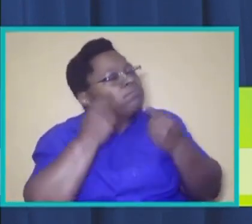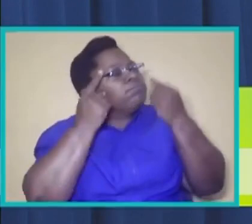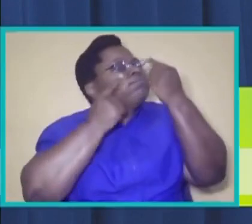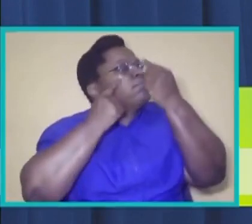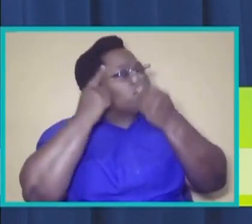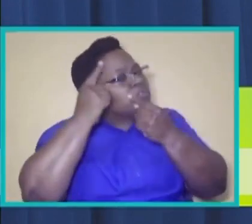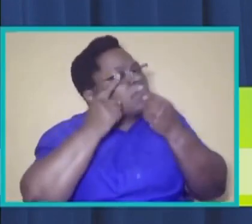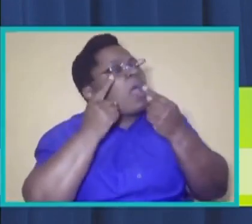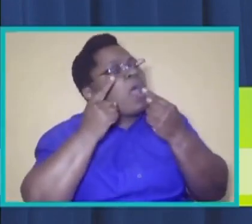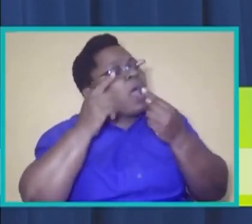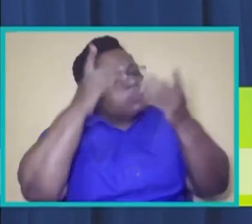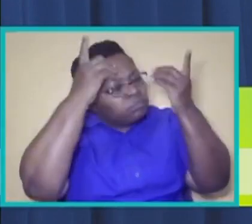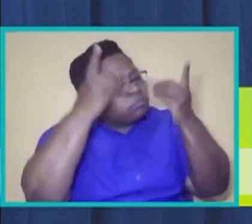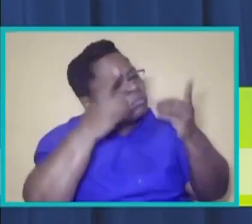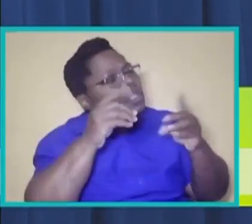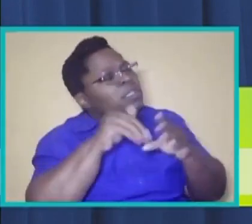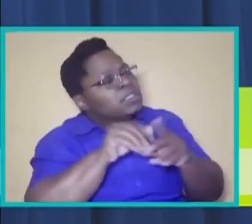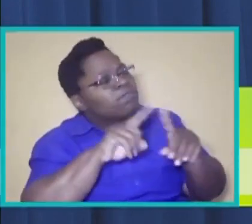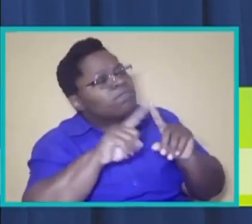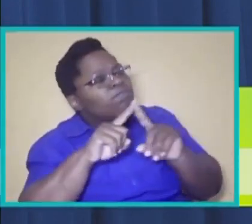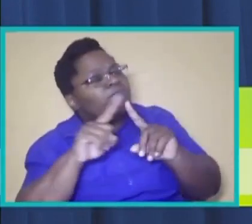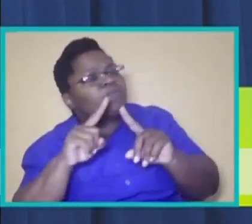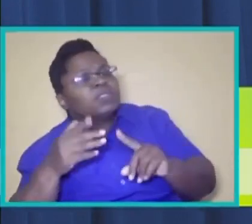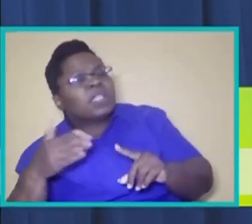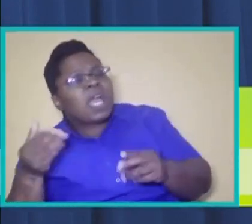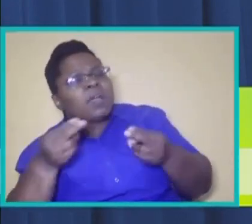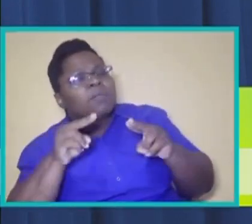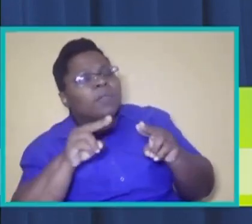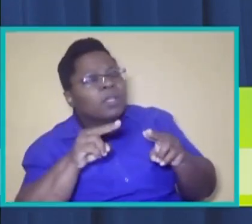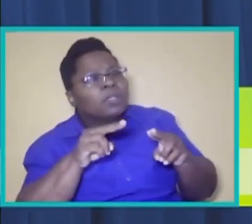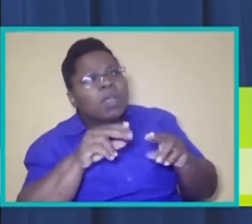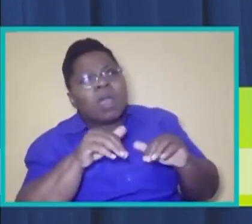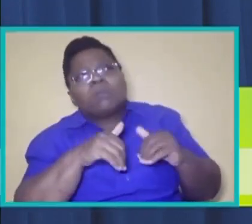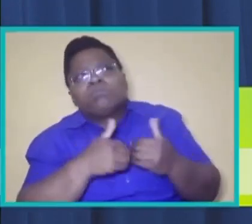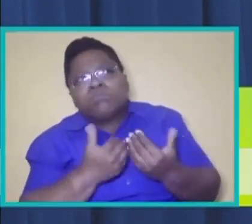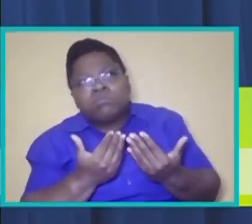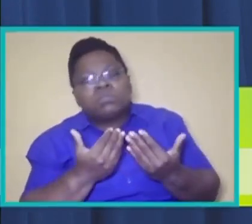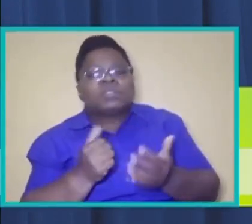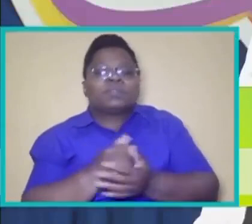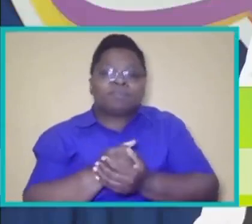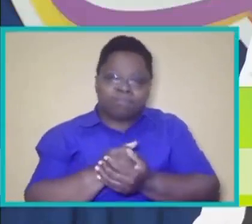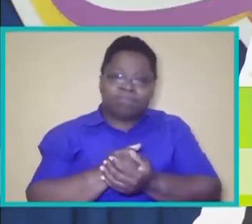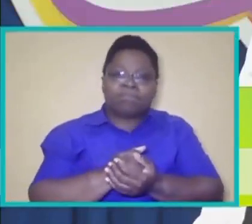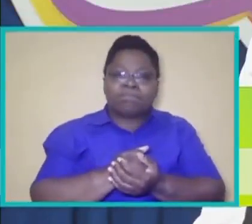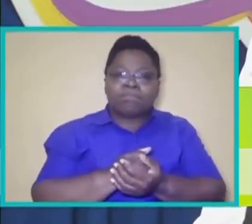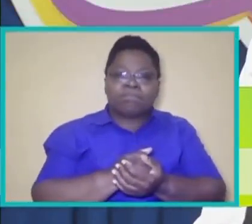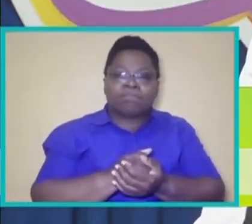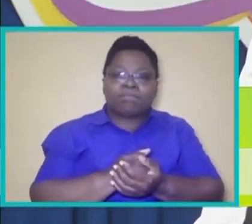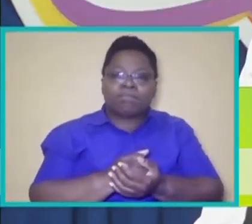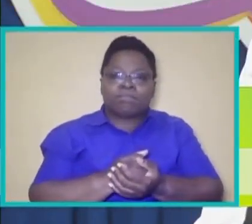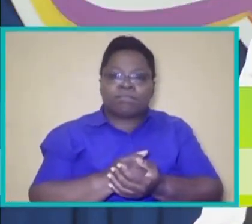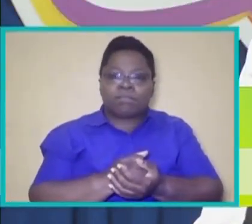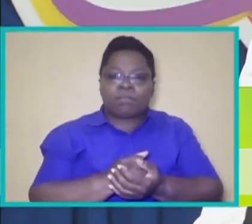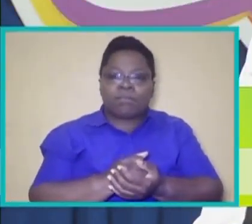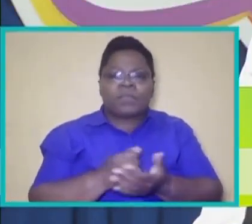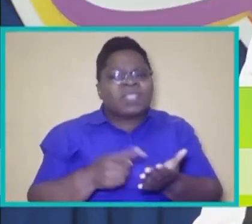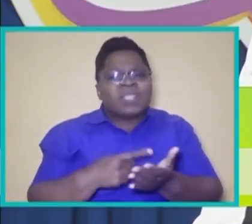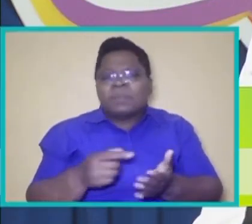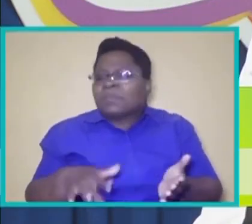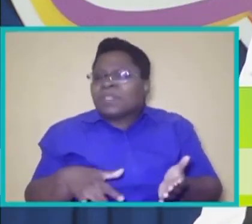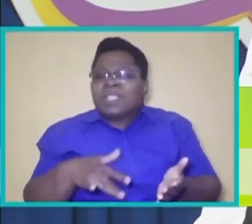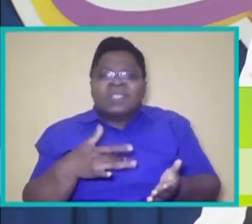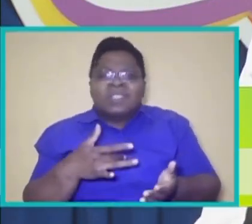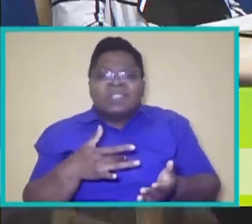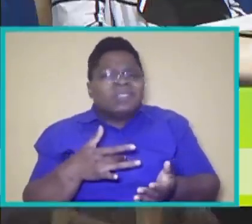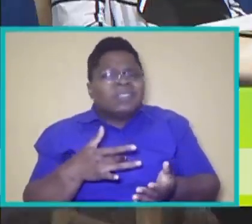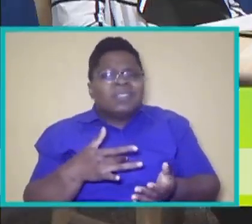the curriculum that we want to implement. And we have life skills that cost that. But sometimes it feels, okay, well,